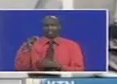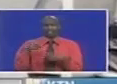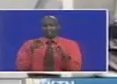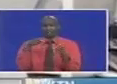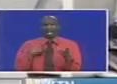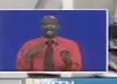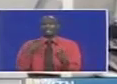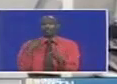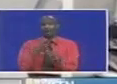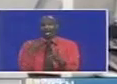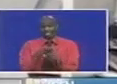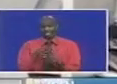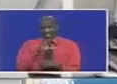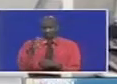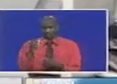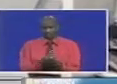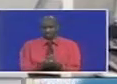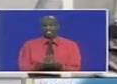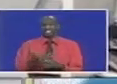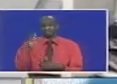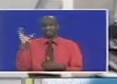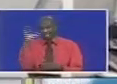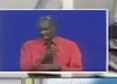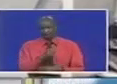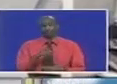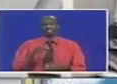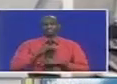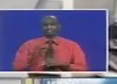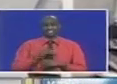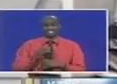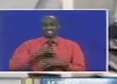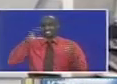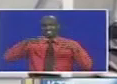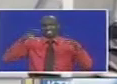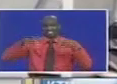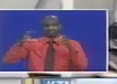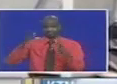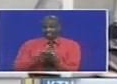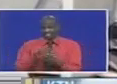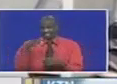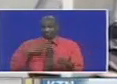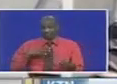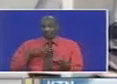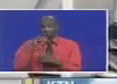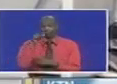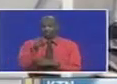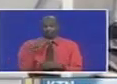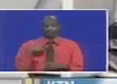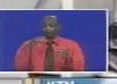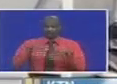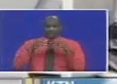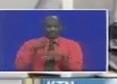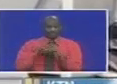been caused by lack of sufficient rainfall in the past planting season. So these people, most of whom just do farming